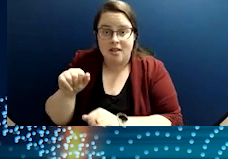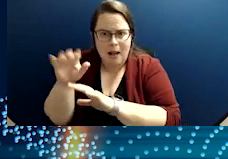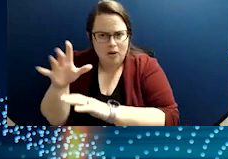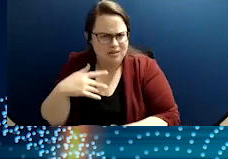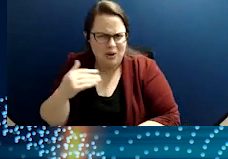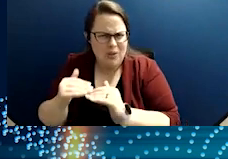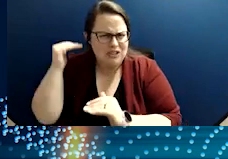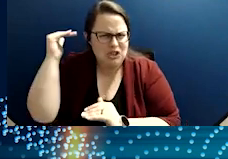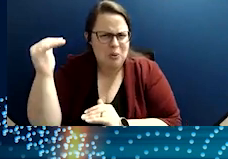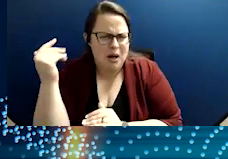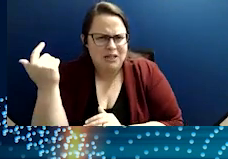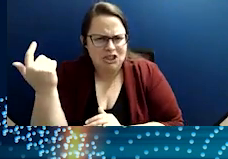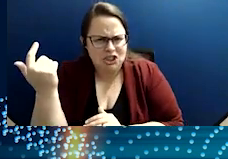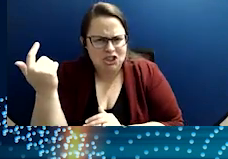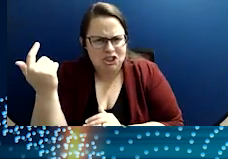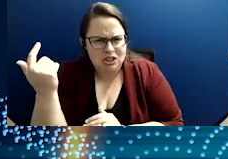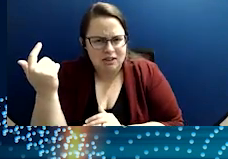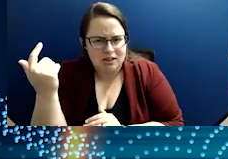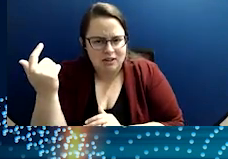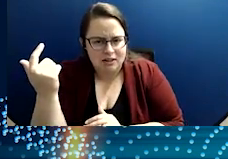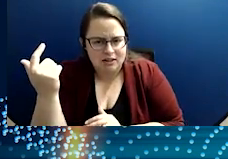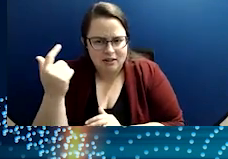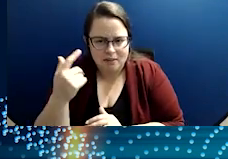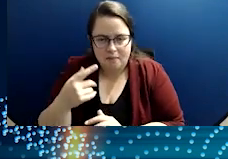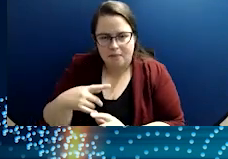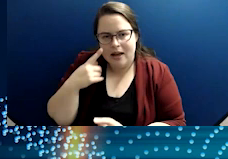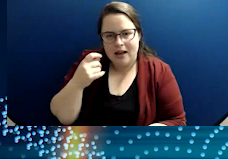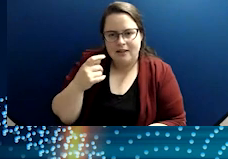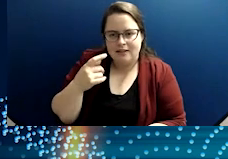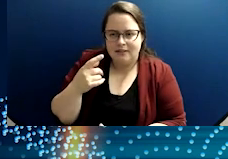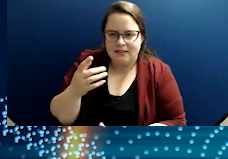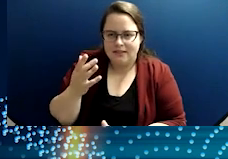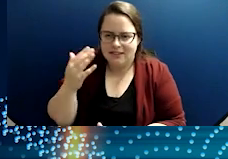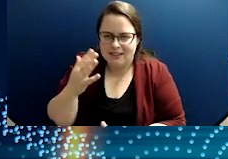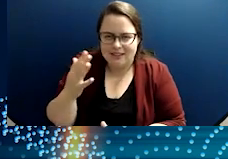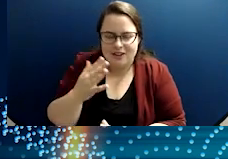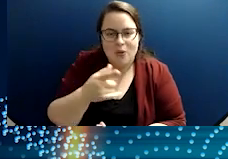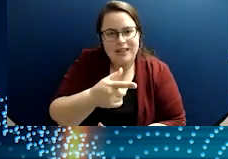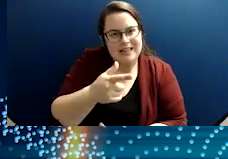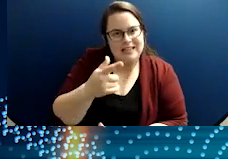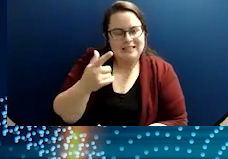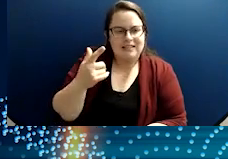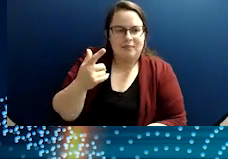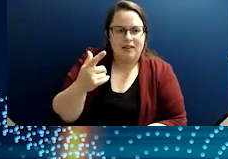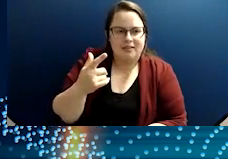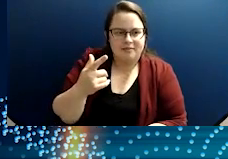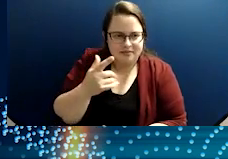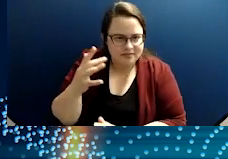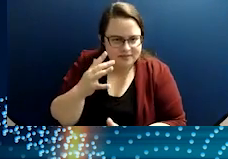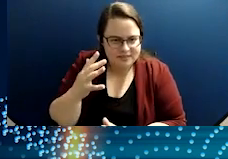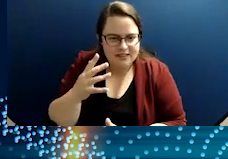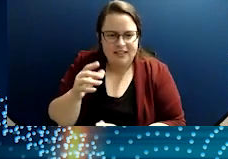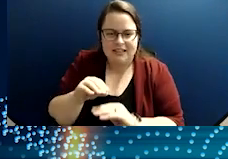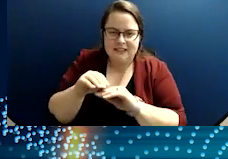didn't say and mints on the plate, right? So with this, it's a that. So like to me, all these things they